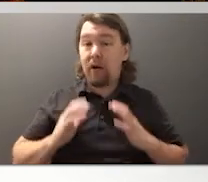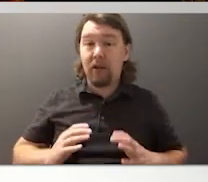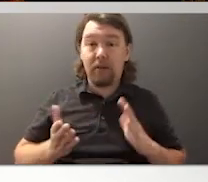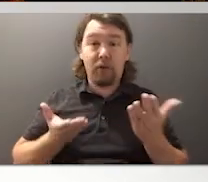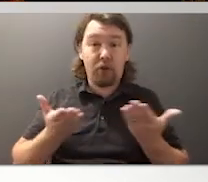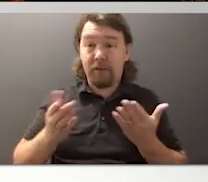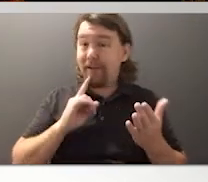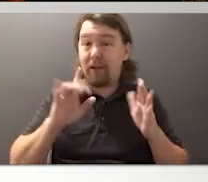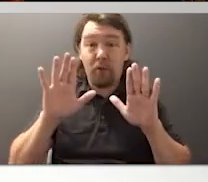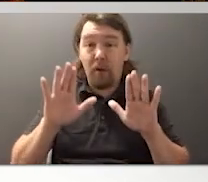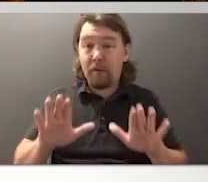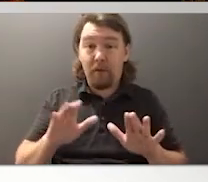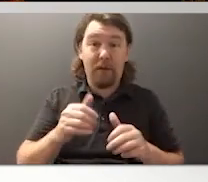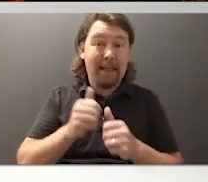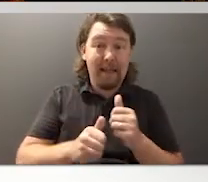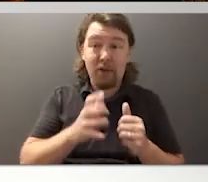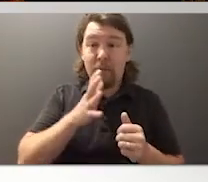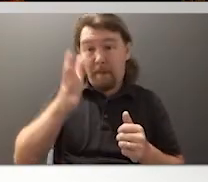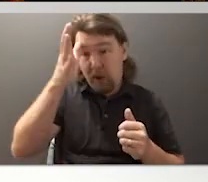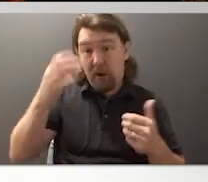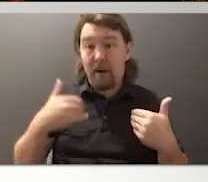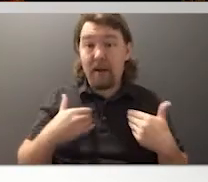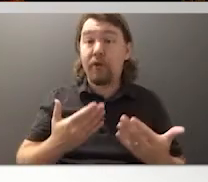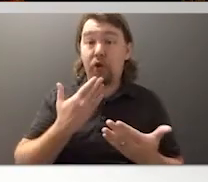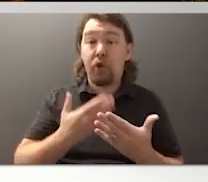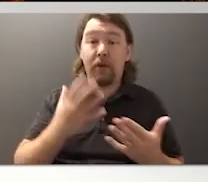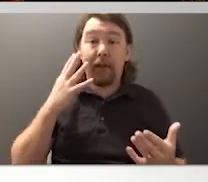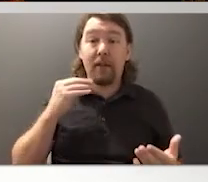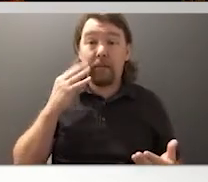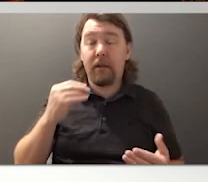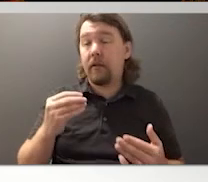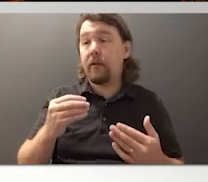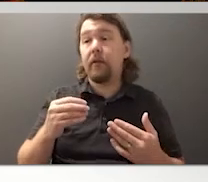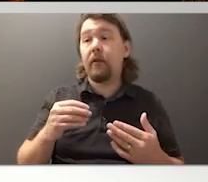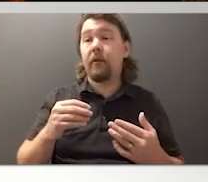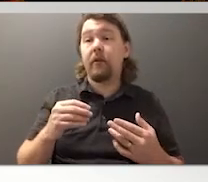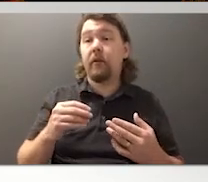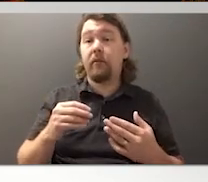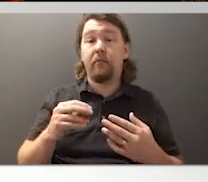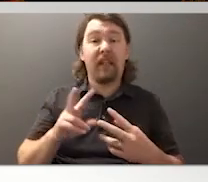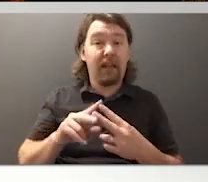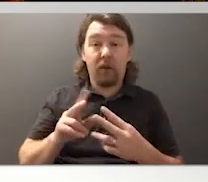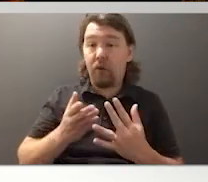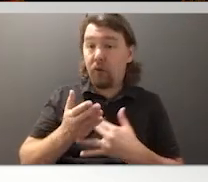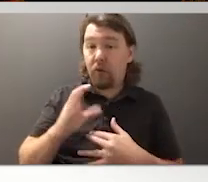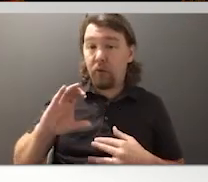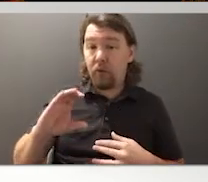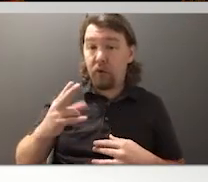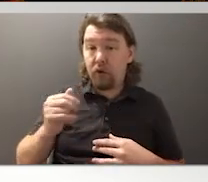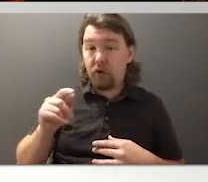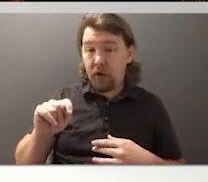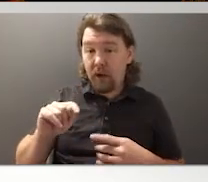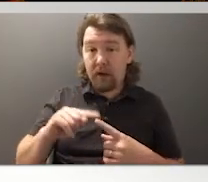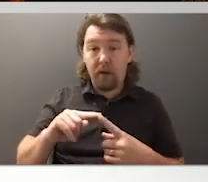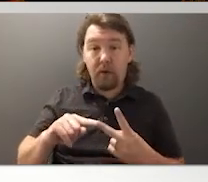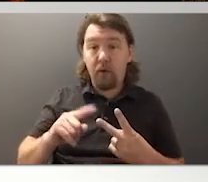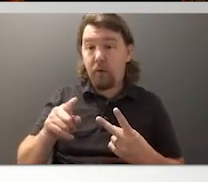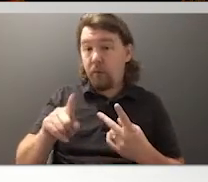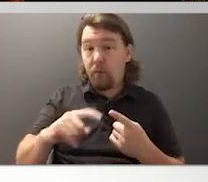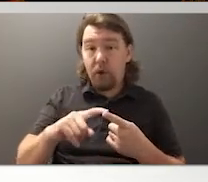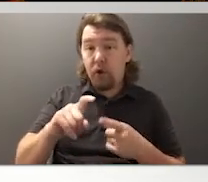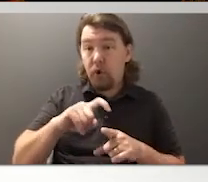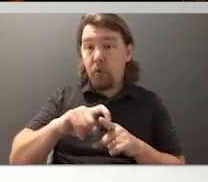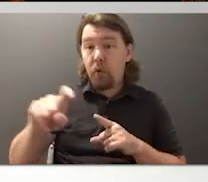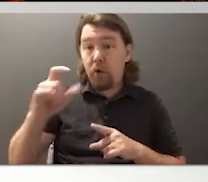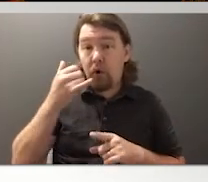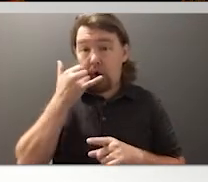make sure that our customer service is wonderful and that each parent has a good experience, whether